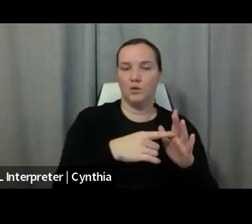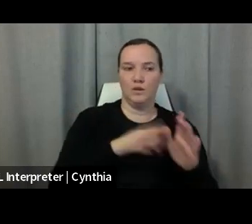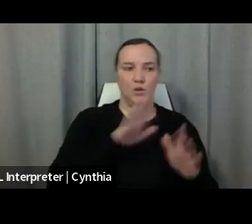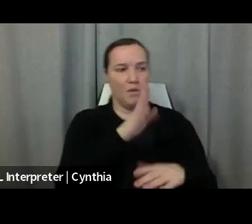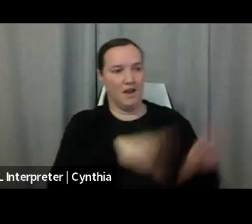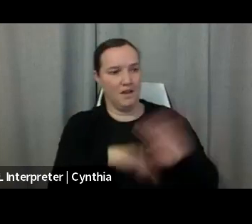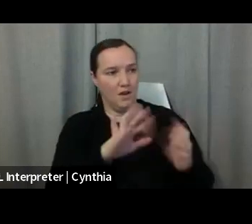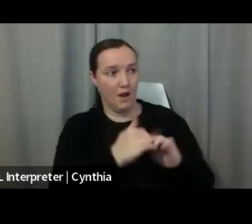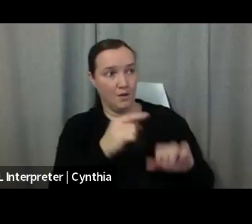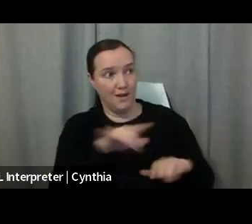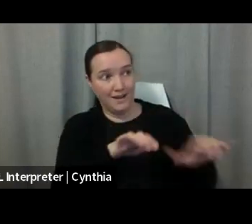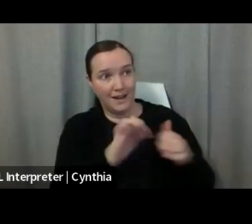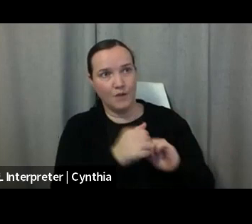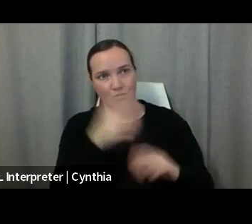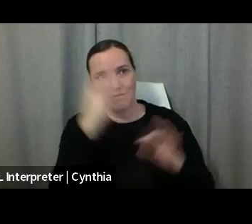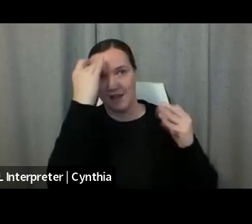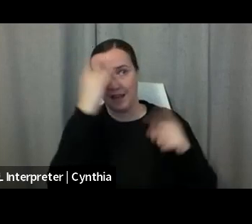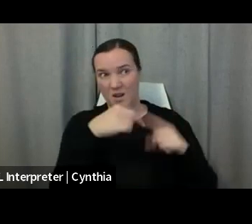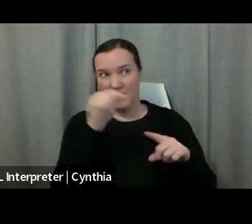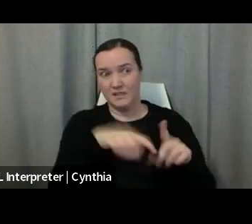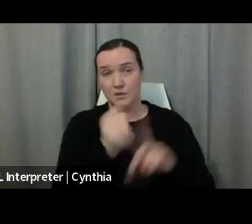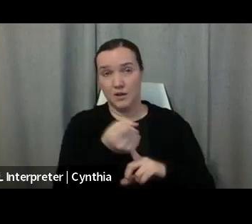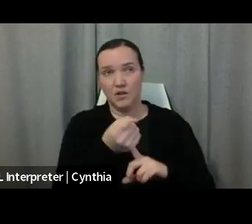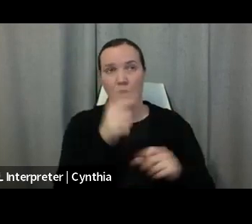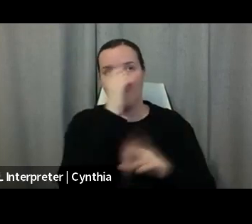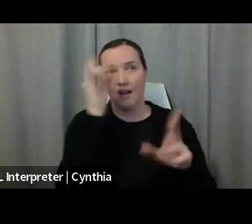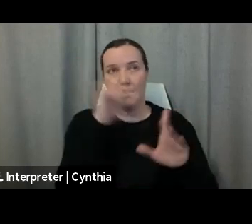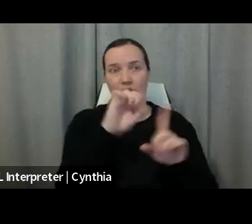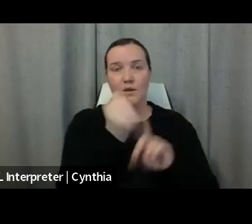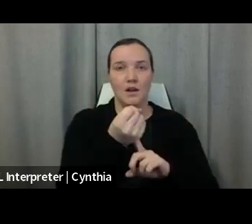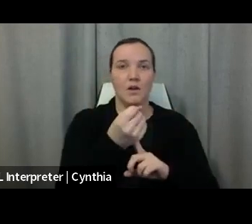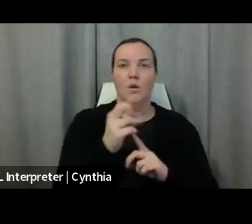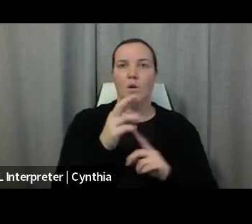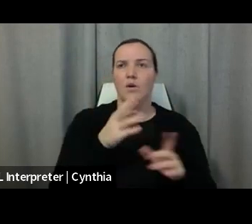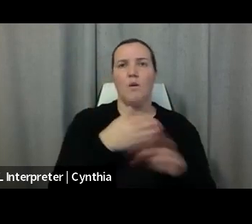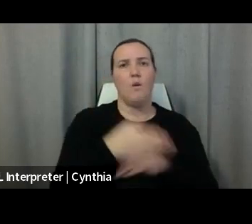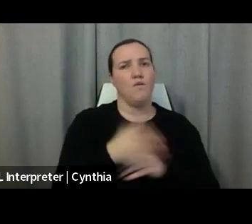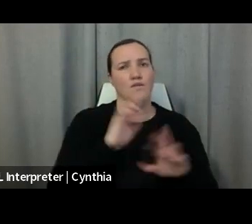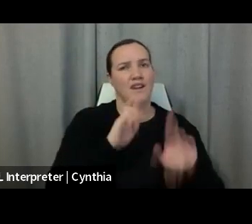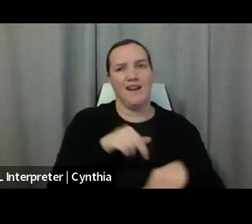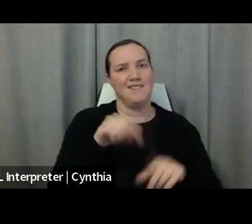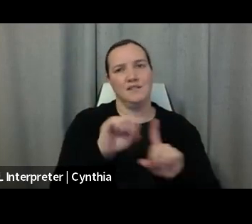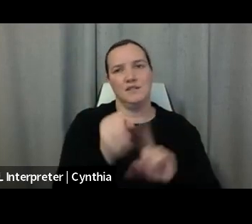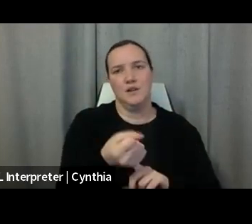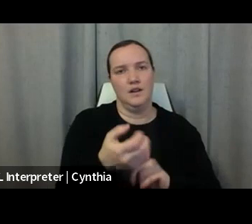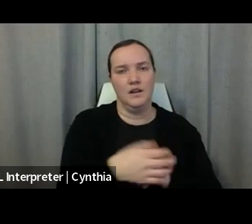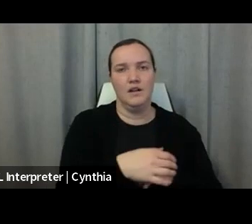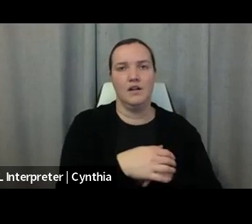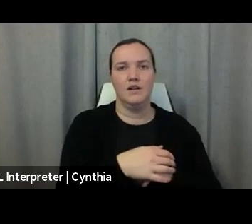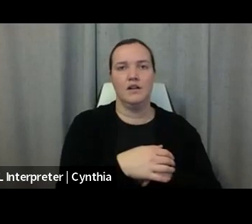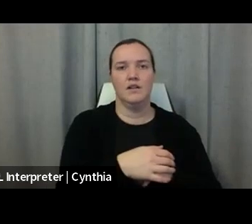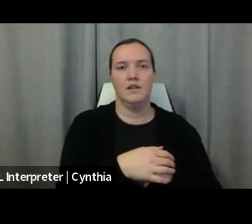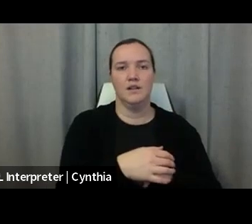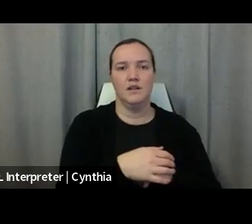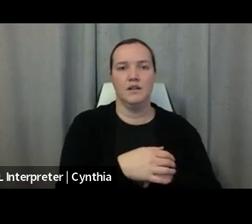you're acting, how you're thinking about it, right? And you're imagining it, or you're overreacting to situations, or you